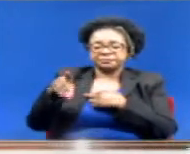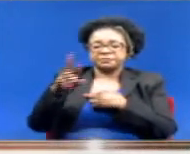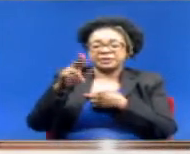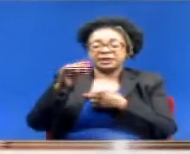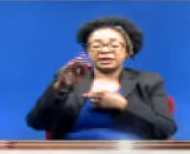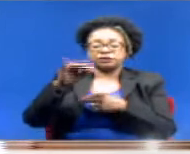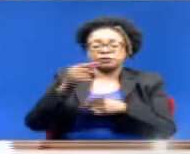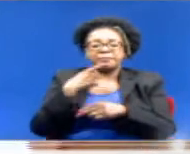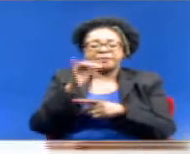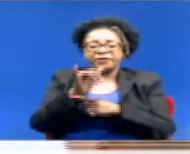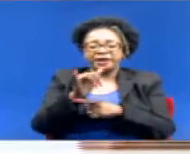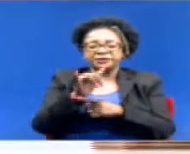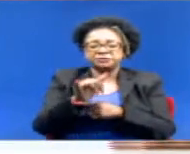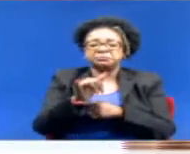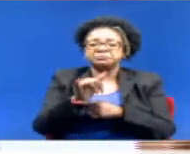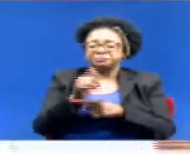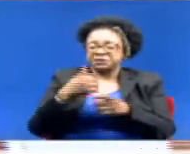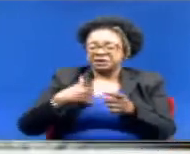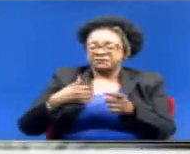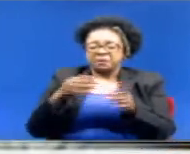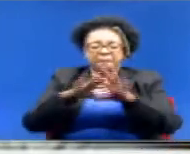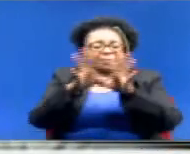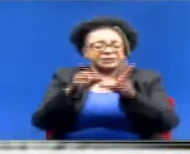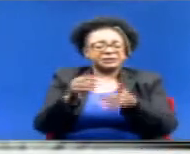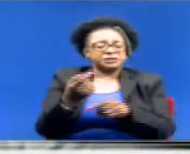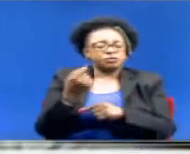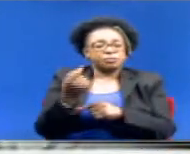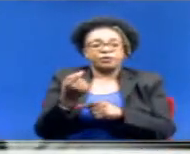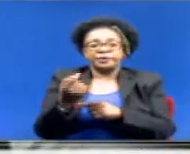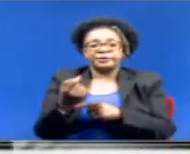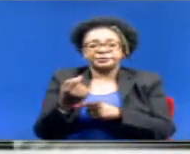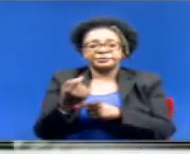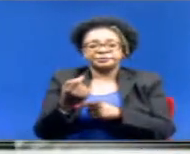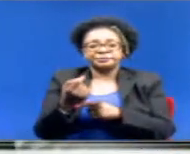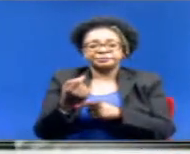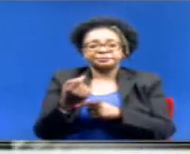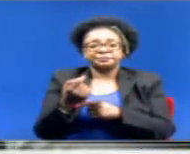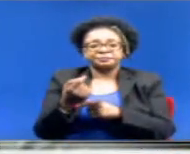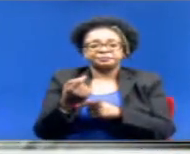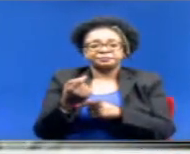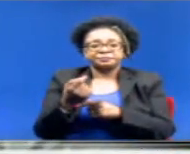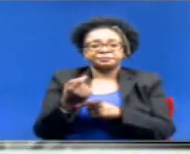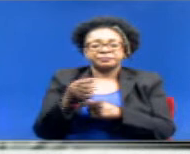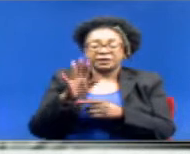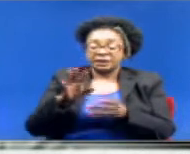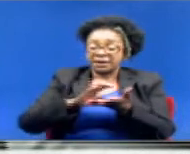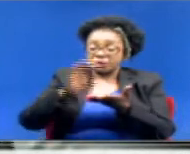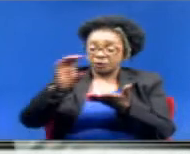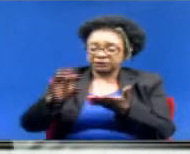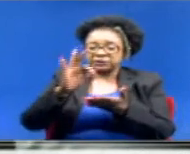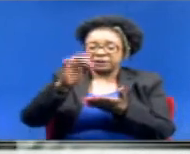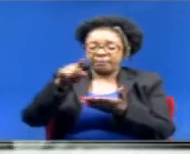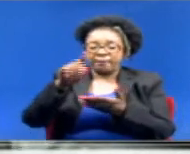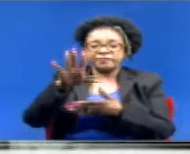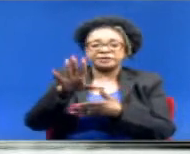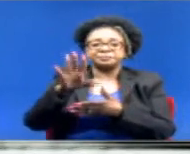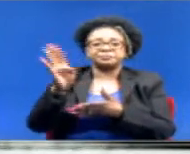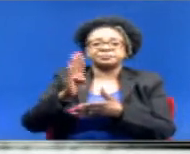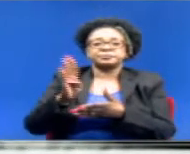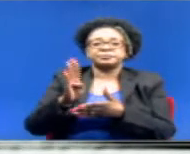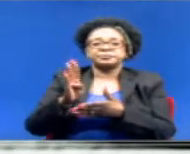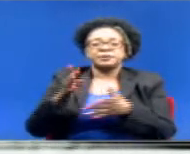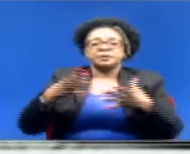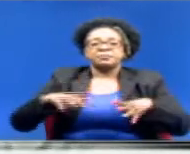hili linaletwa na bajeti finyu waliopewa. ODPP has been allocated 3.5 billion. While the people we are supposed to